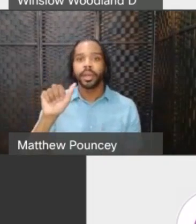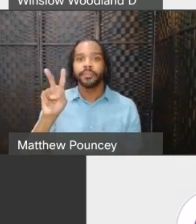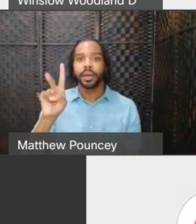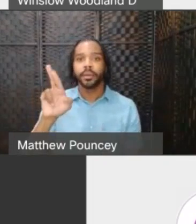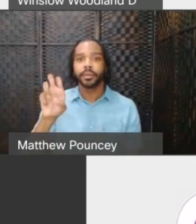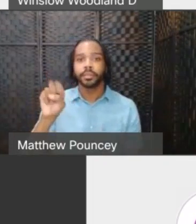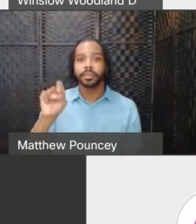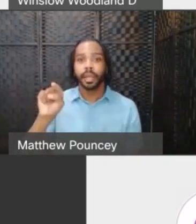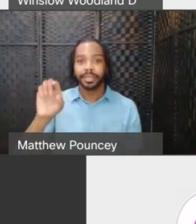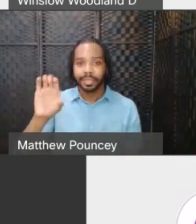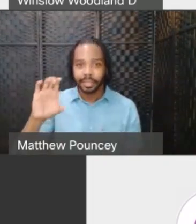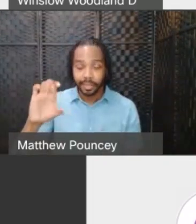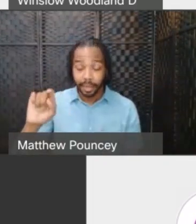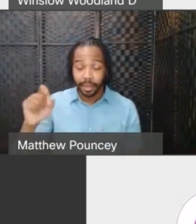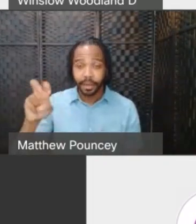coronavirus.dc.gov's website,